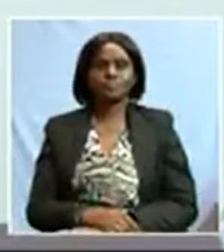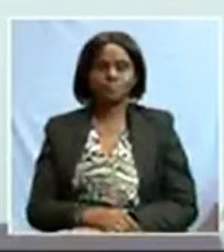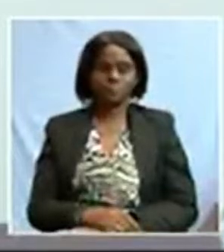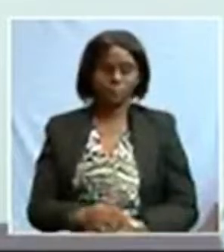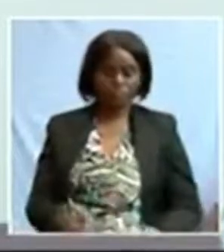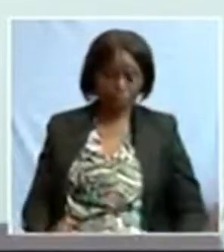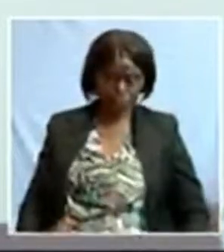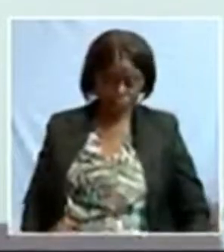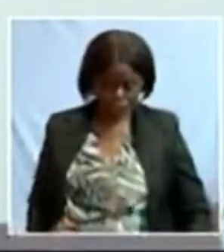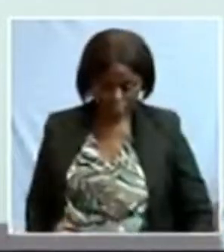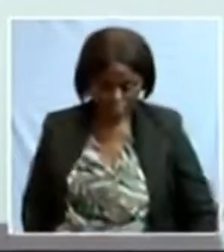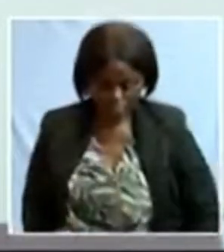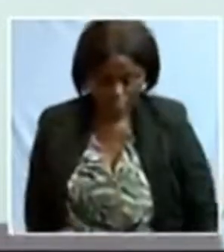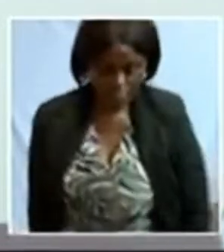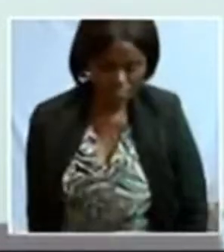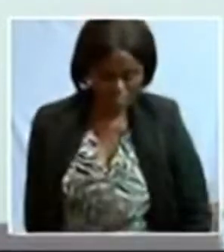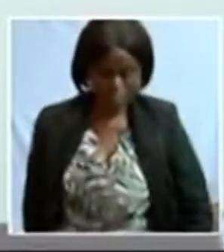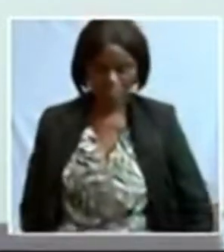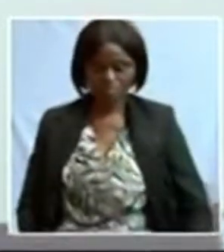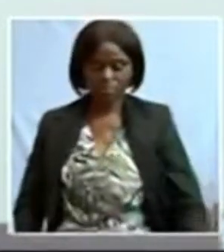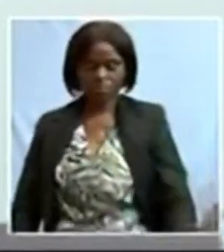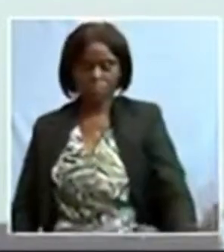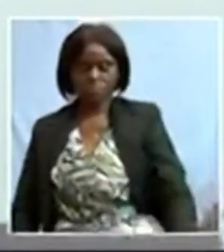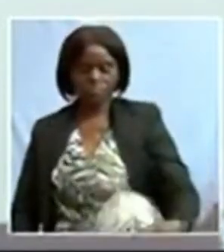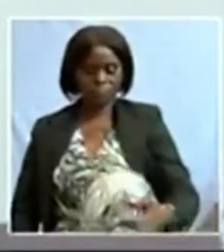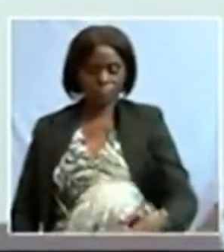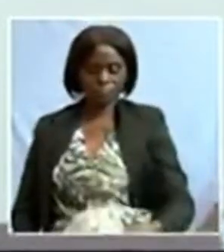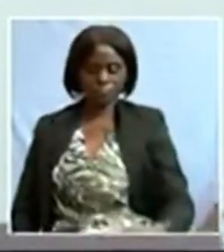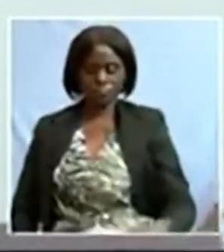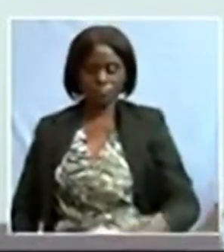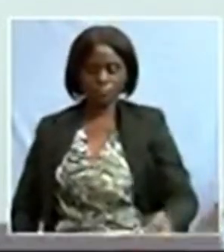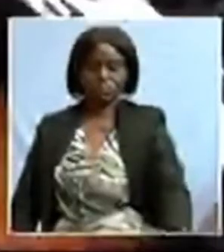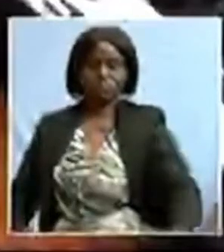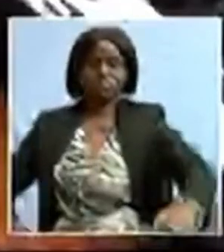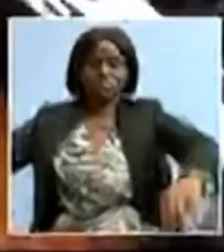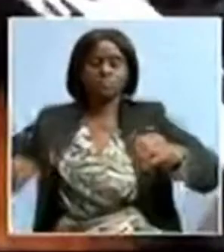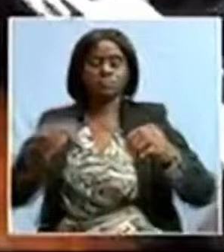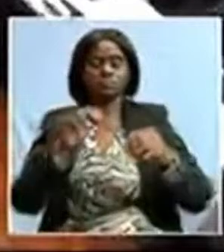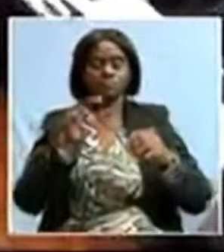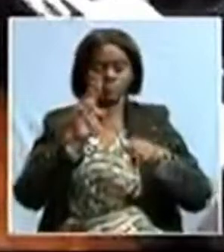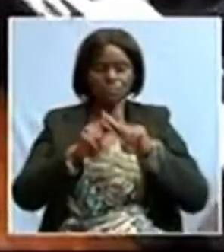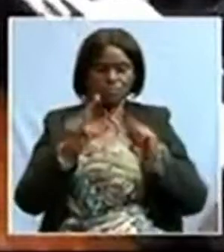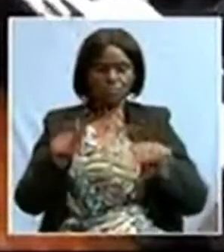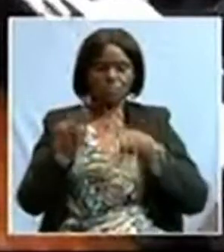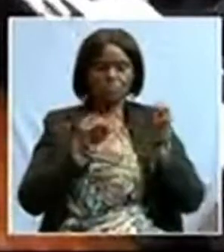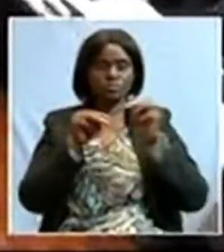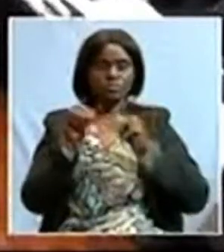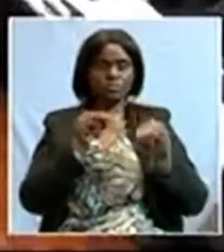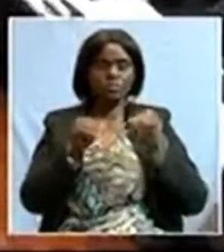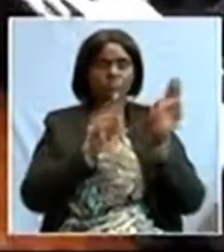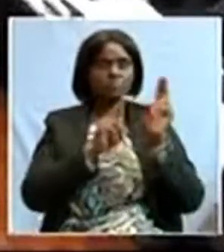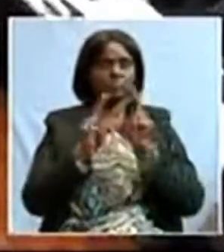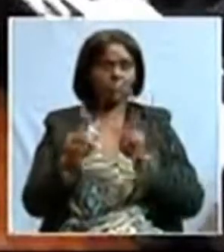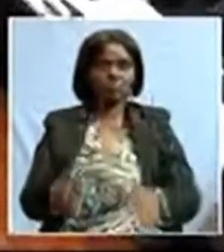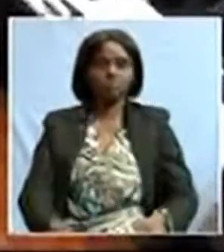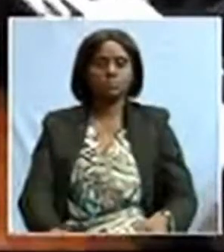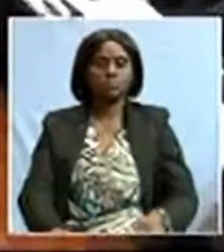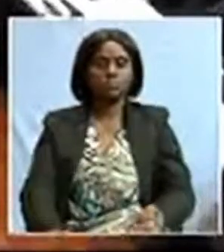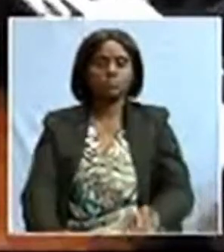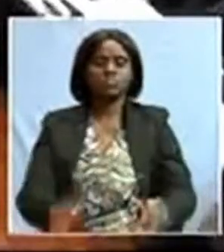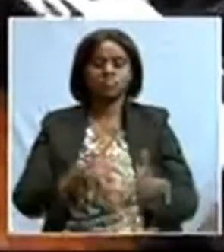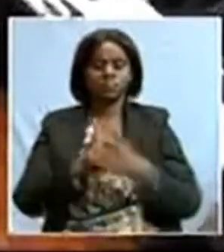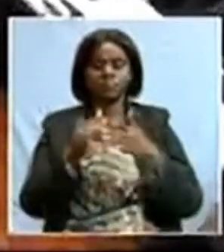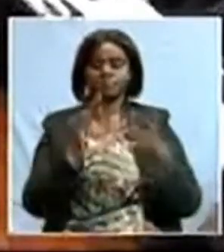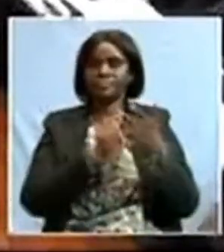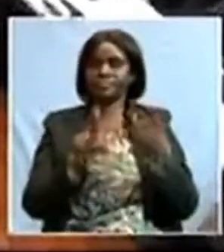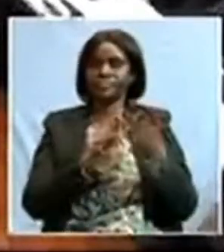Thank you so very much, Chair. Chair, with your guidance, do I straight go away to management responses, or how do I proceed, Chair?